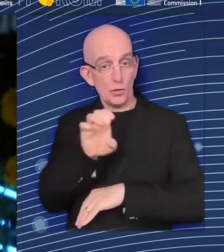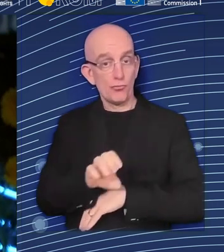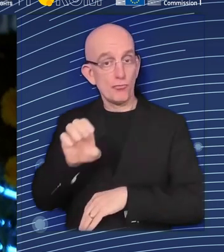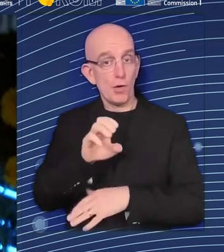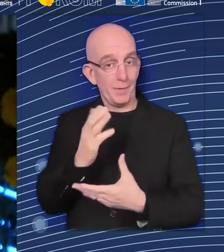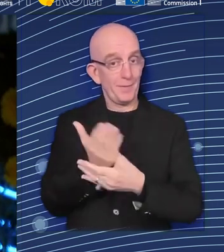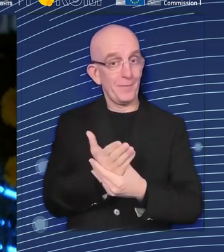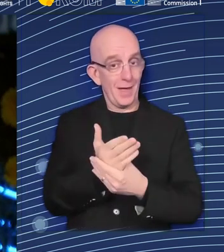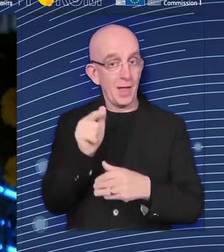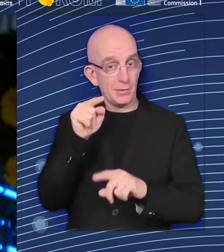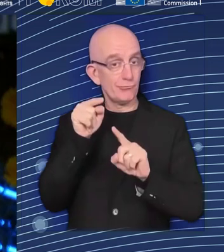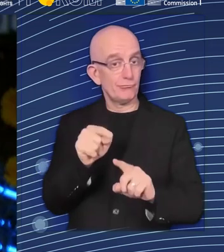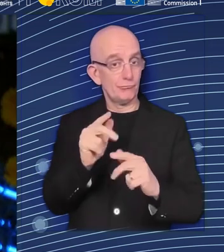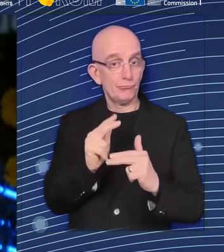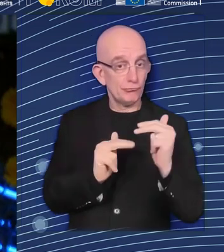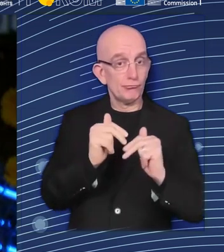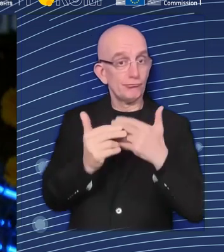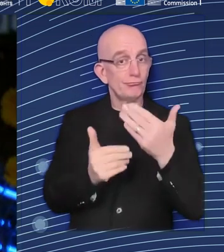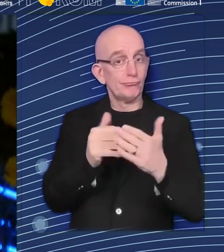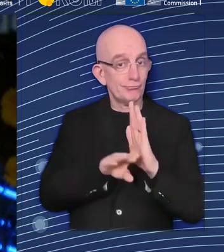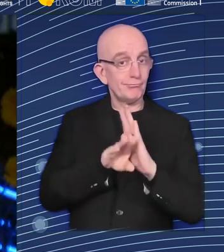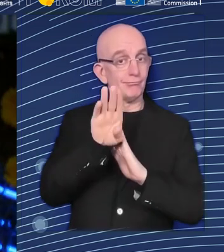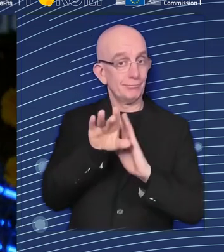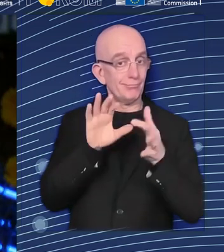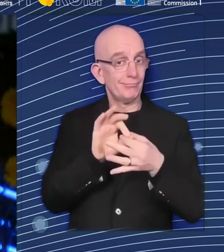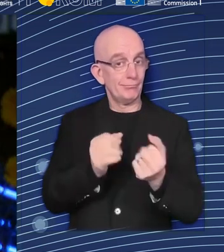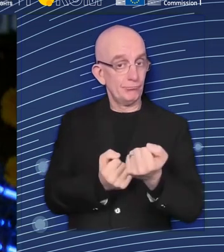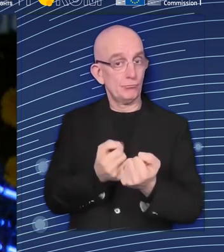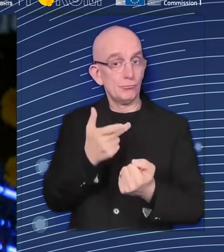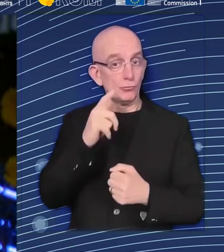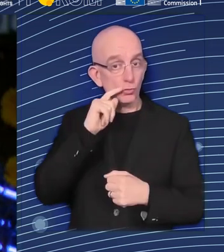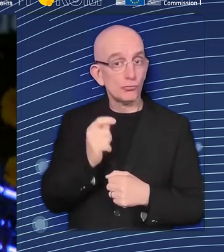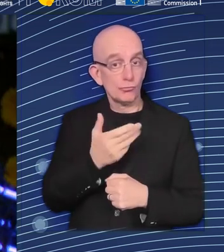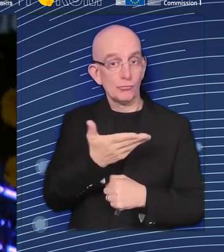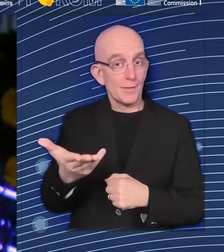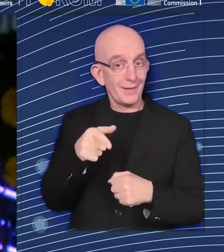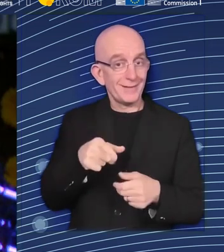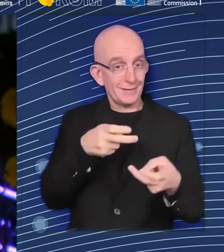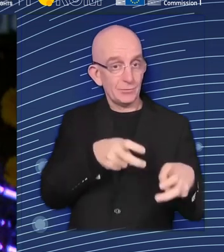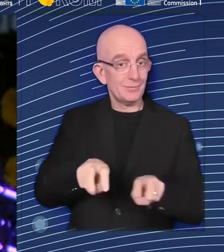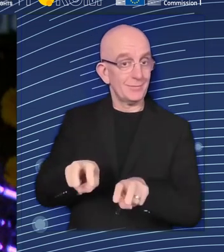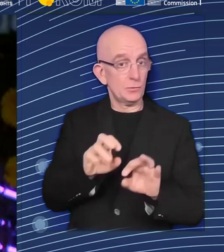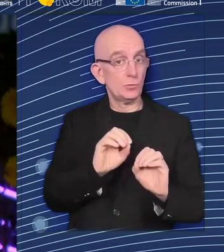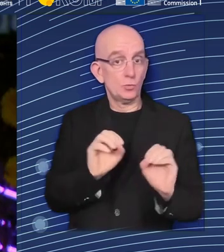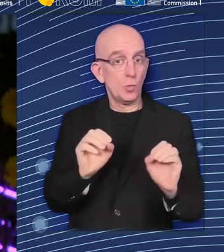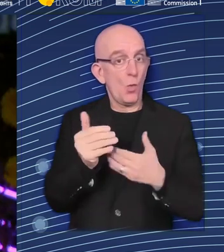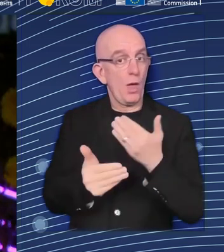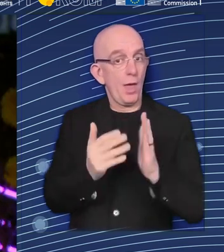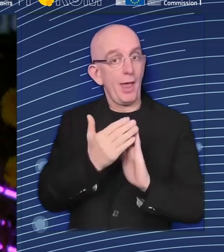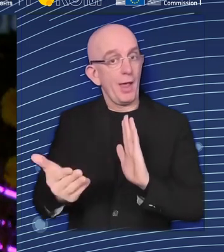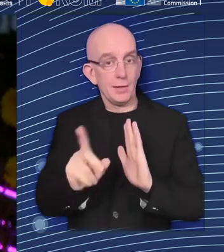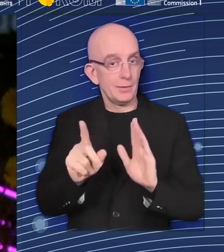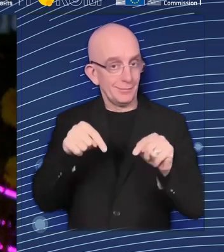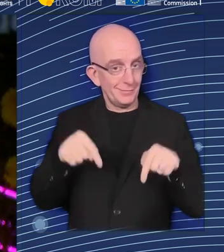institutions, research centers, industry leaders. So the session on the drivers of labor shortages, the discussion highlighted